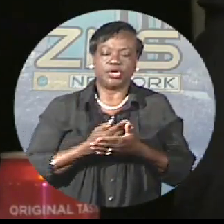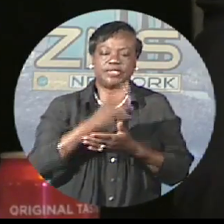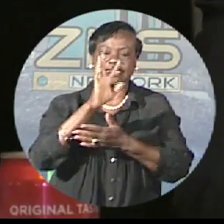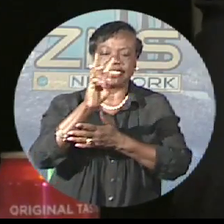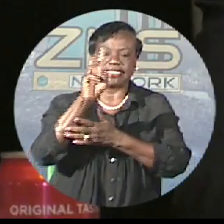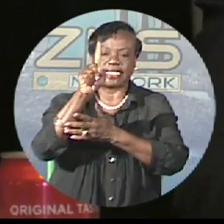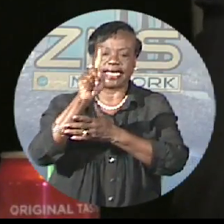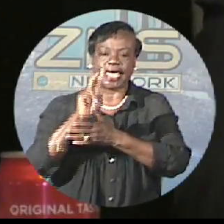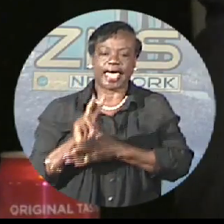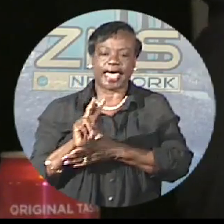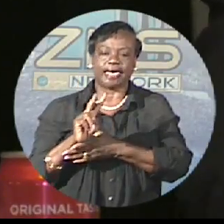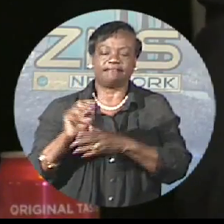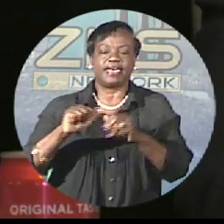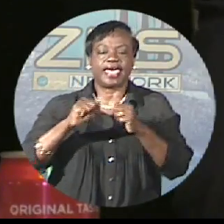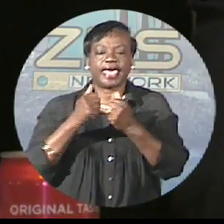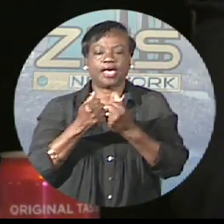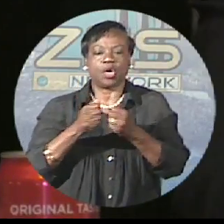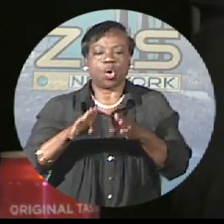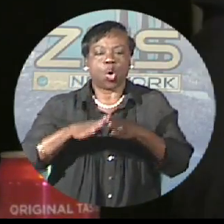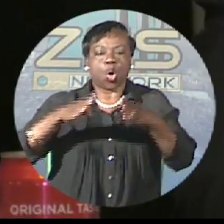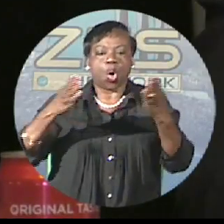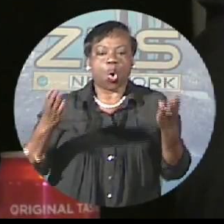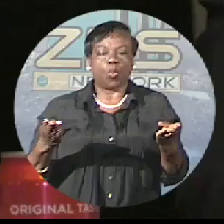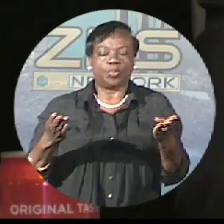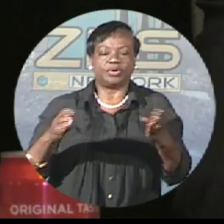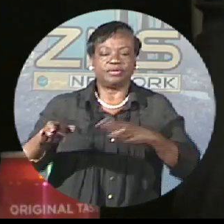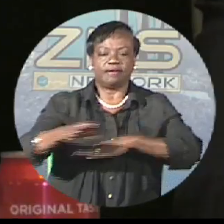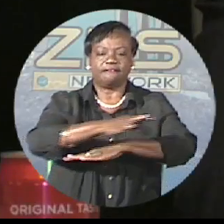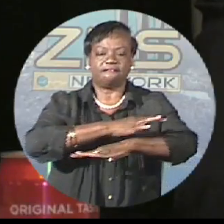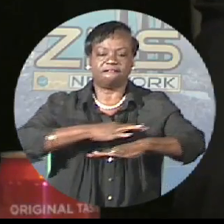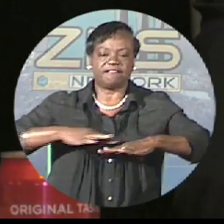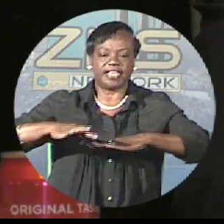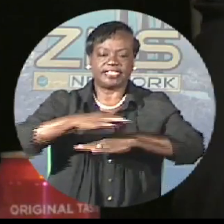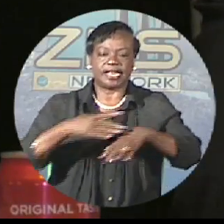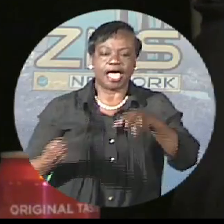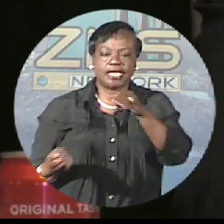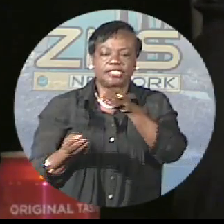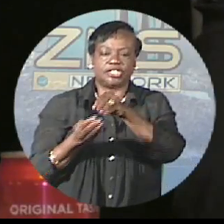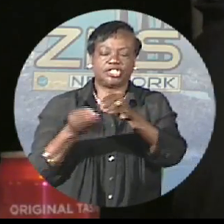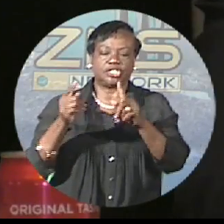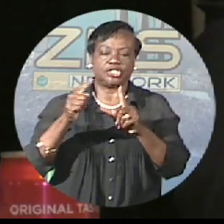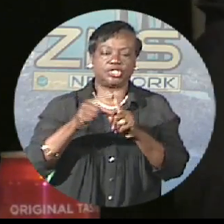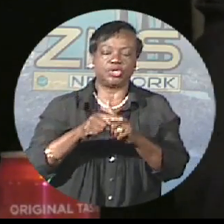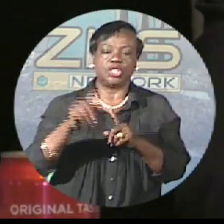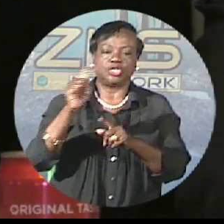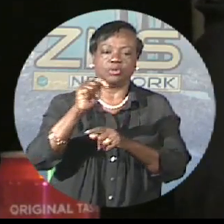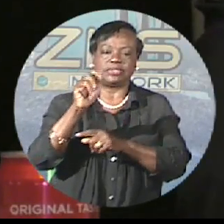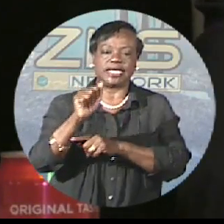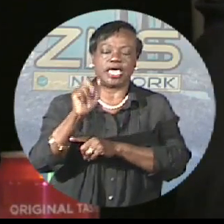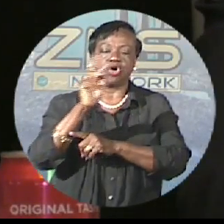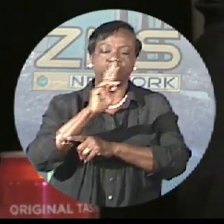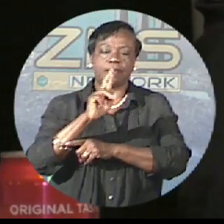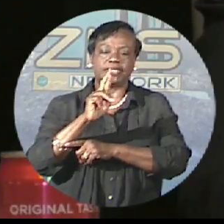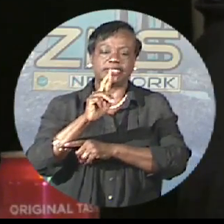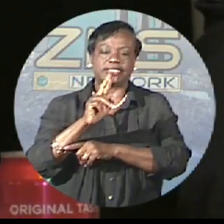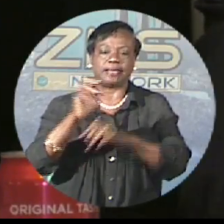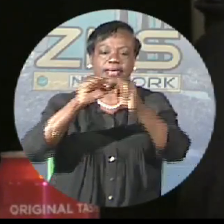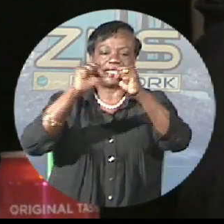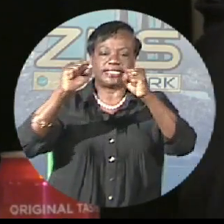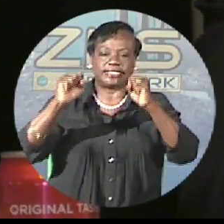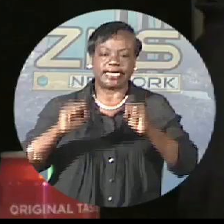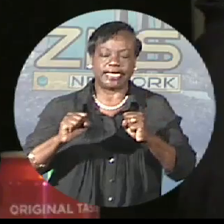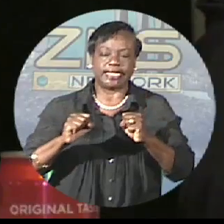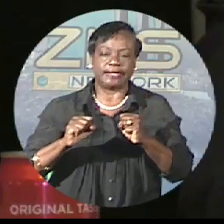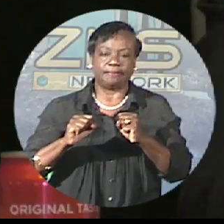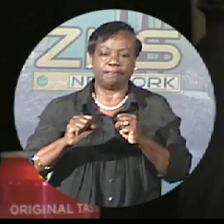6.5-acre open field. In addition to the Thomas A. Robinson Stadium, the original stadium, we've actually